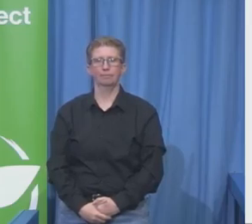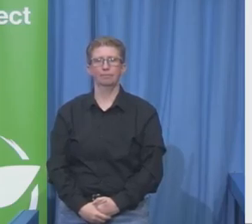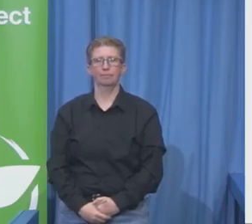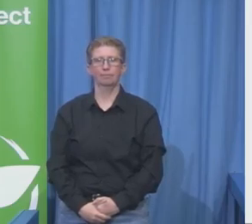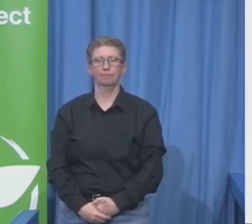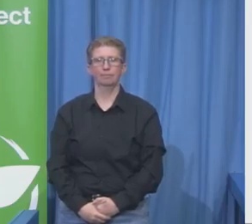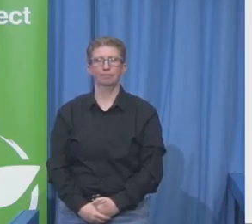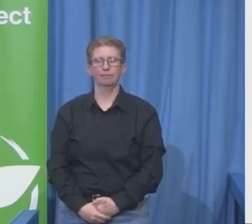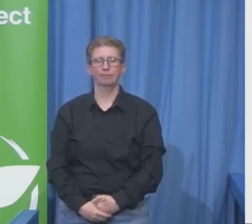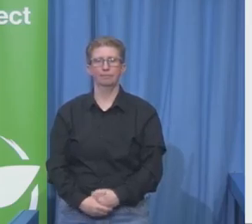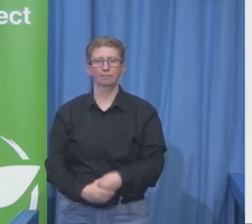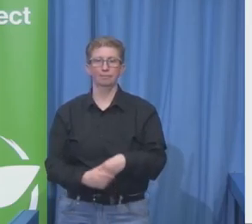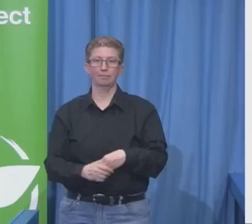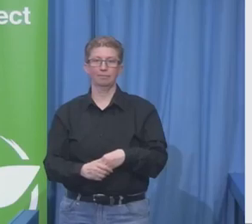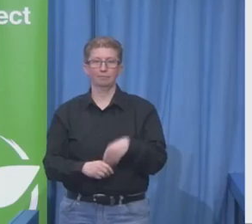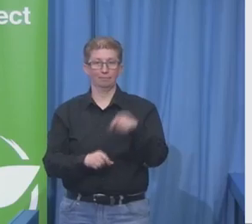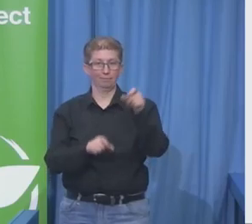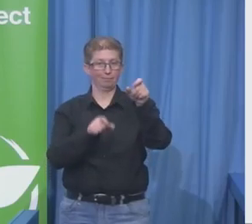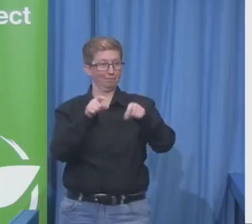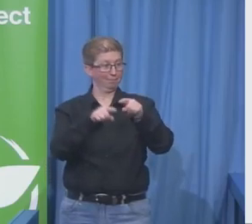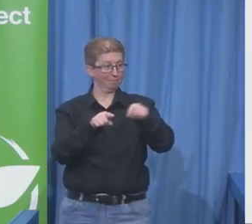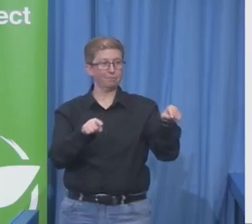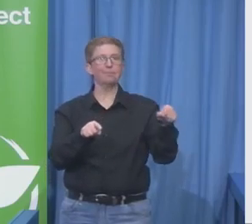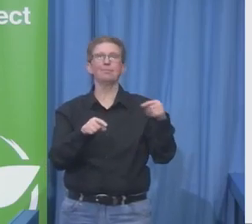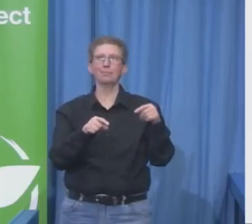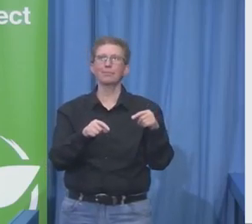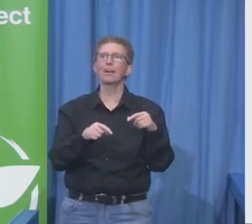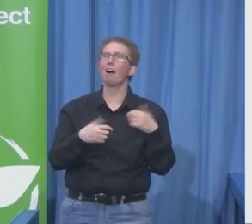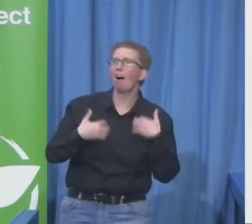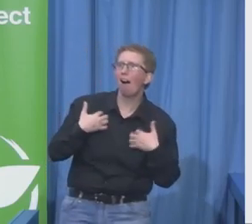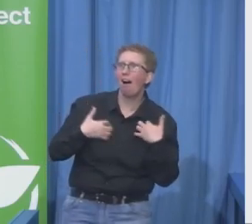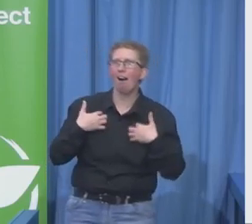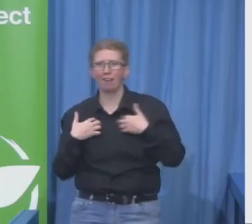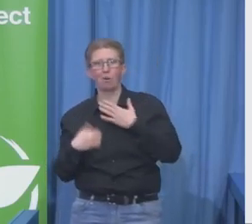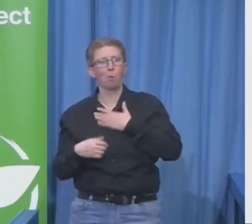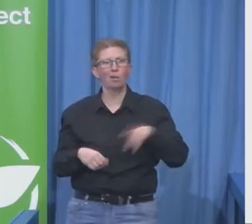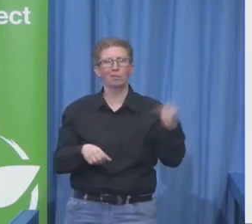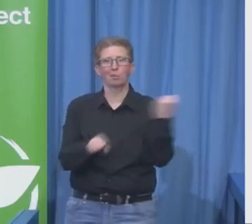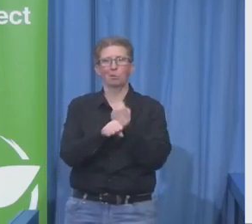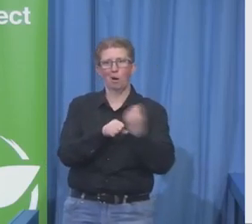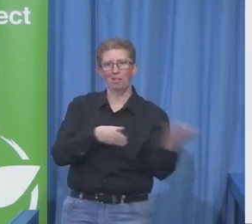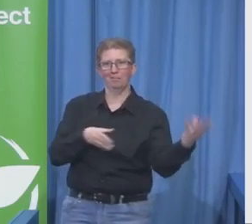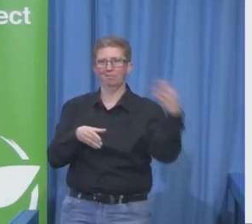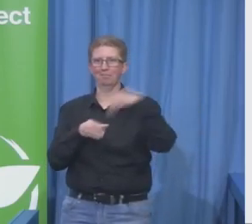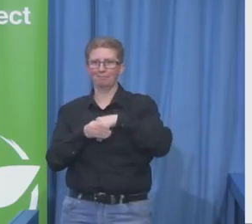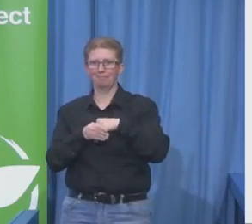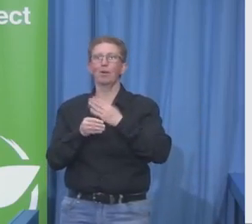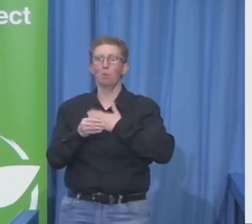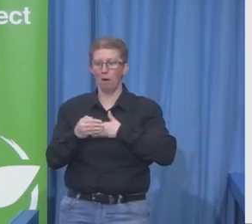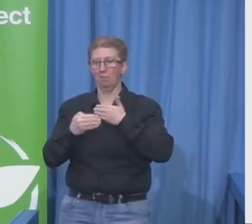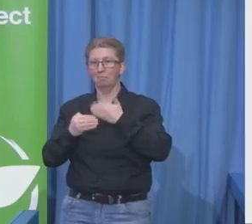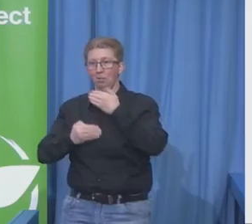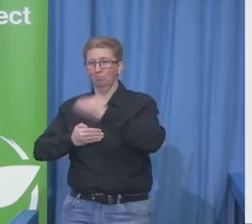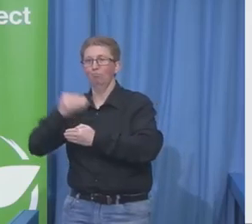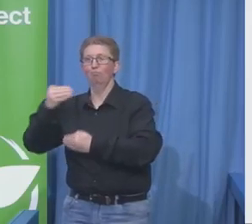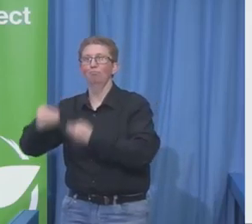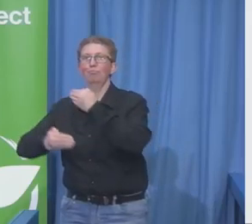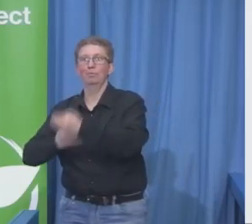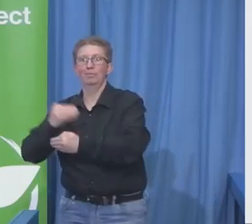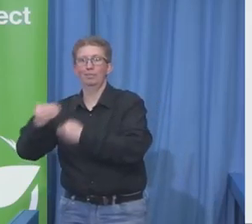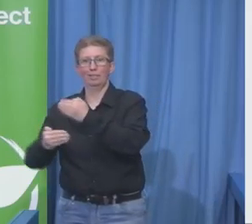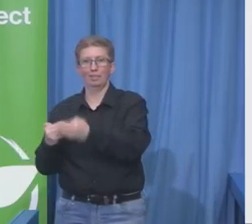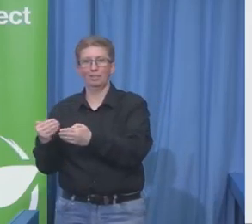develop, and who didn't have the chance to learn about this required, these guide standards.